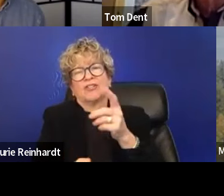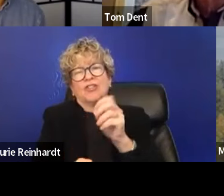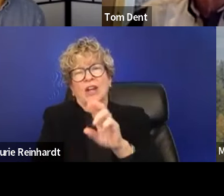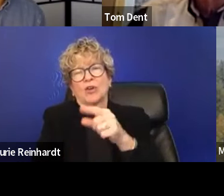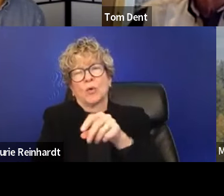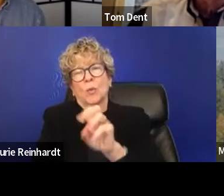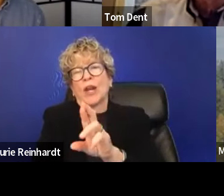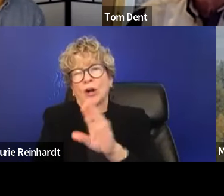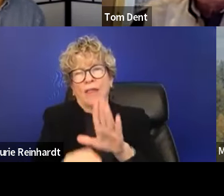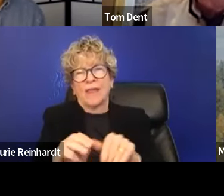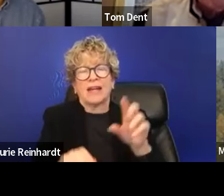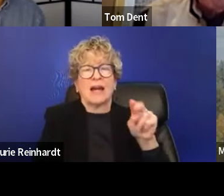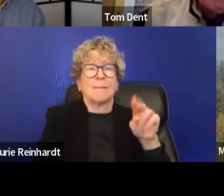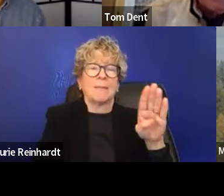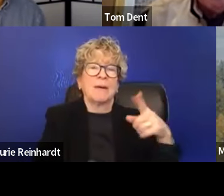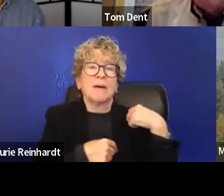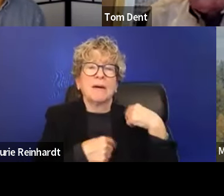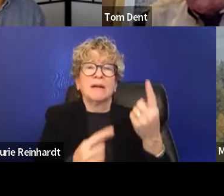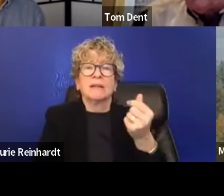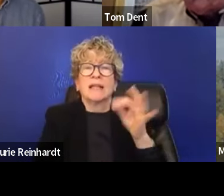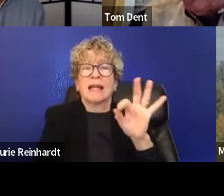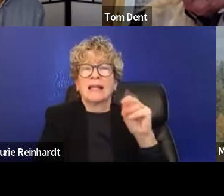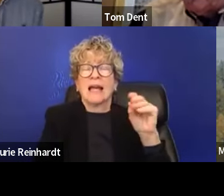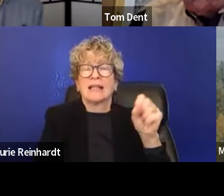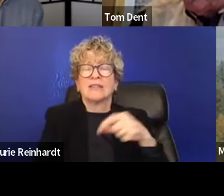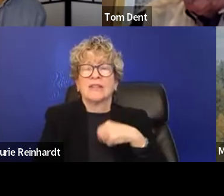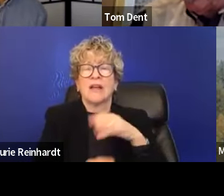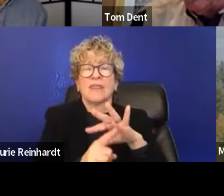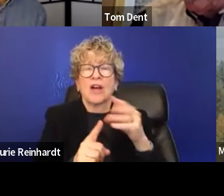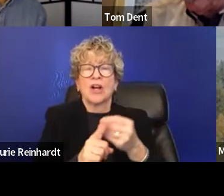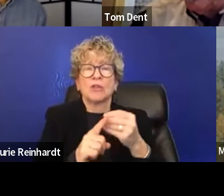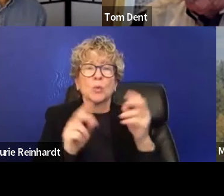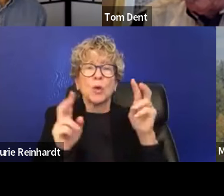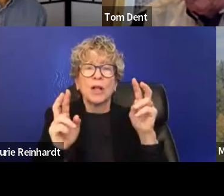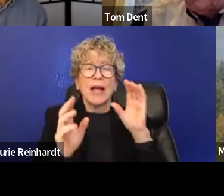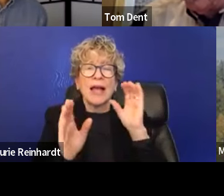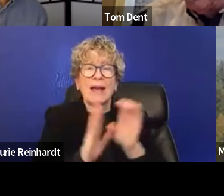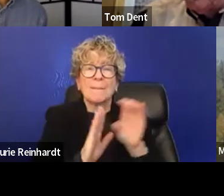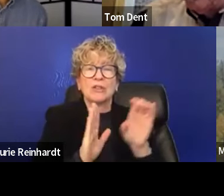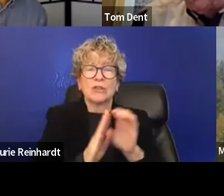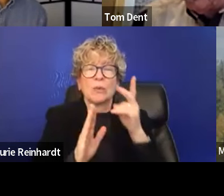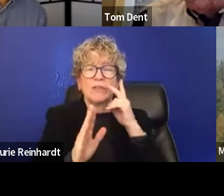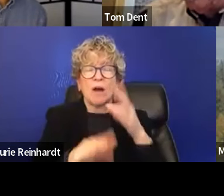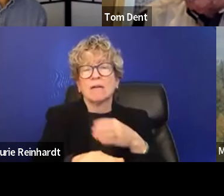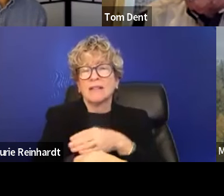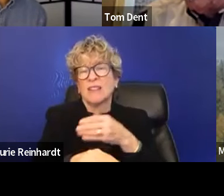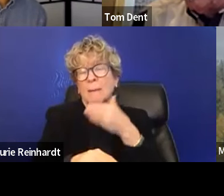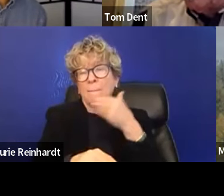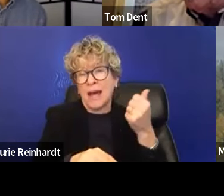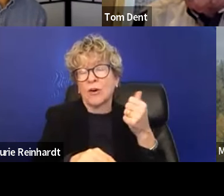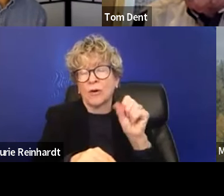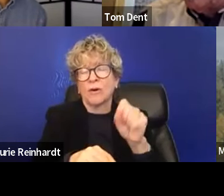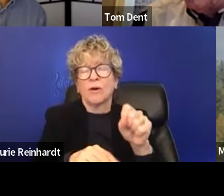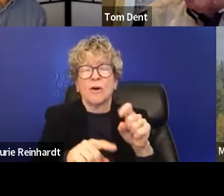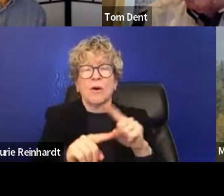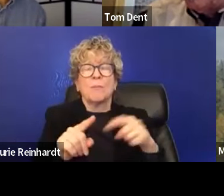since then, since the late 90s, the cultural images we saw, it's gotten a little bit better, but the cultural images we saw of